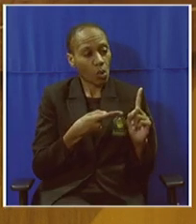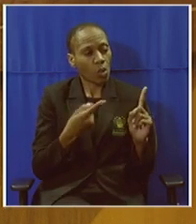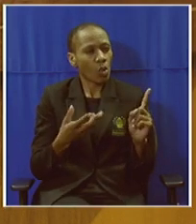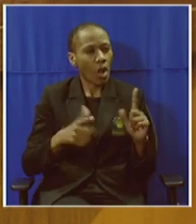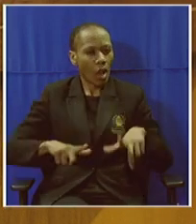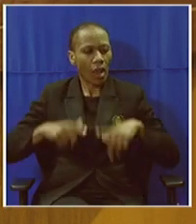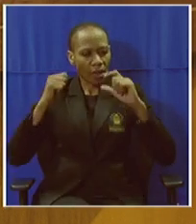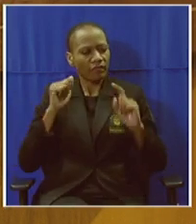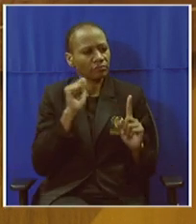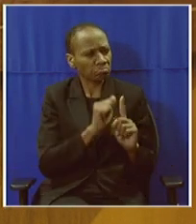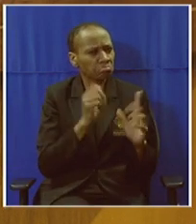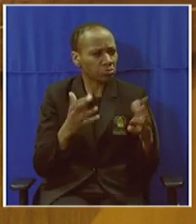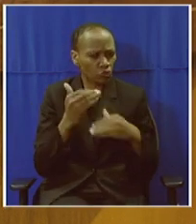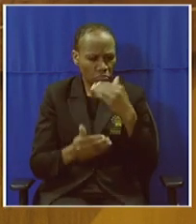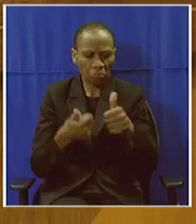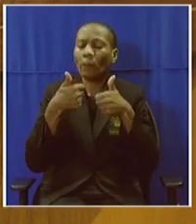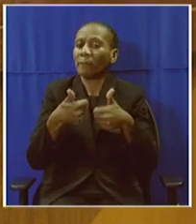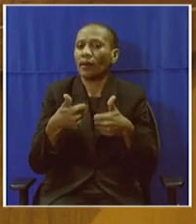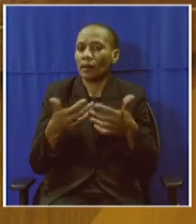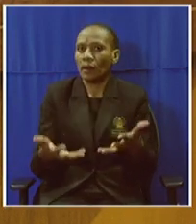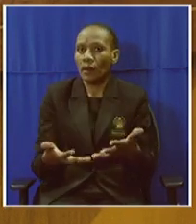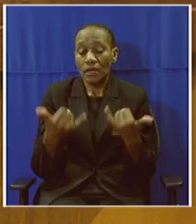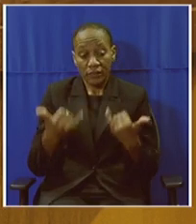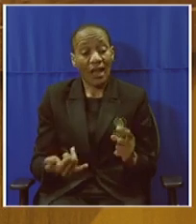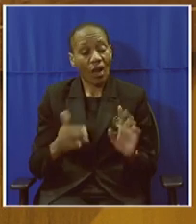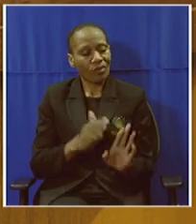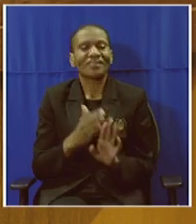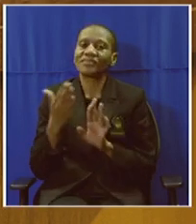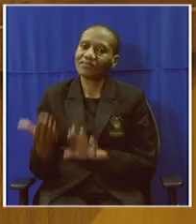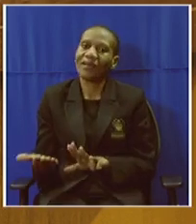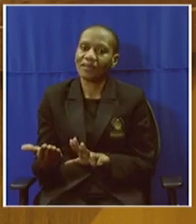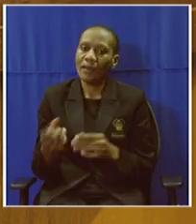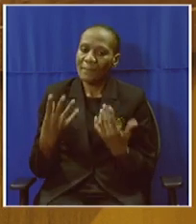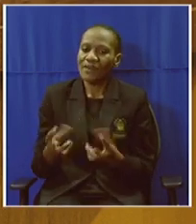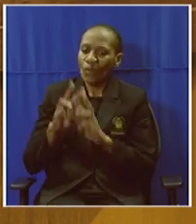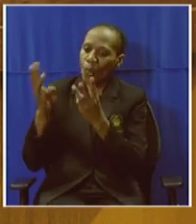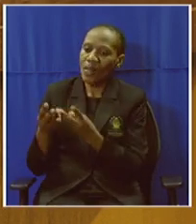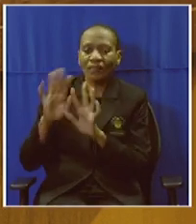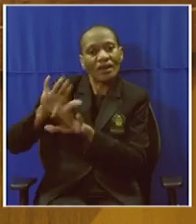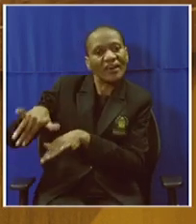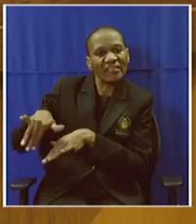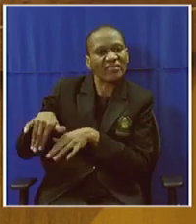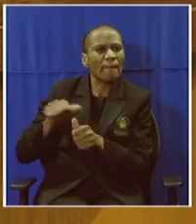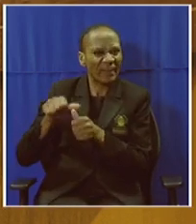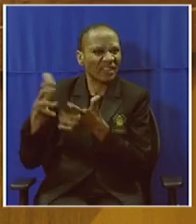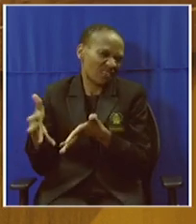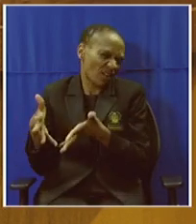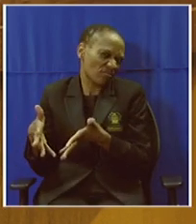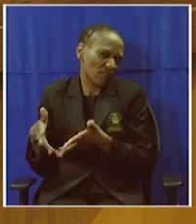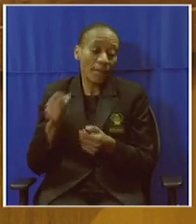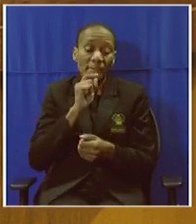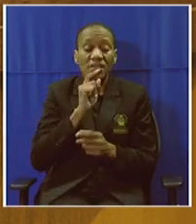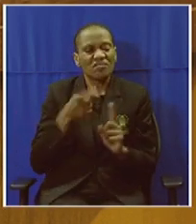life, and we leave this world a better place than when we found it. We have such a